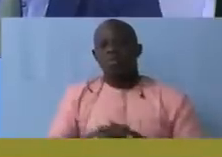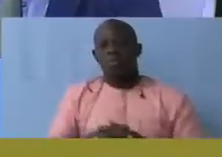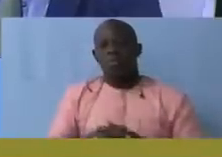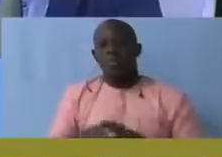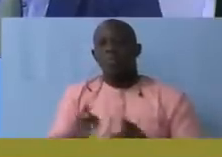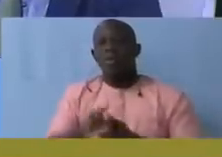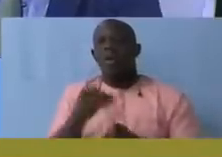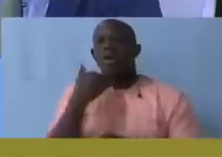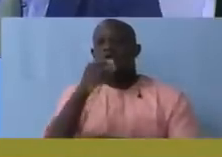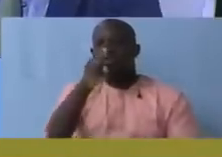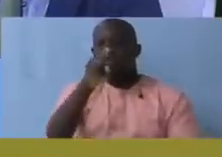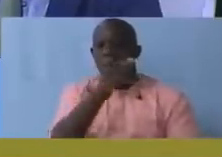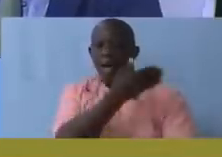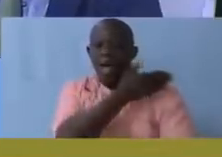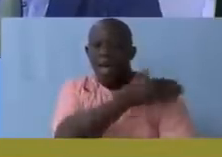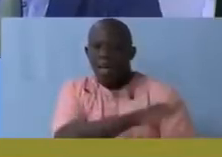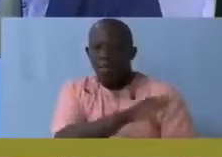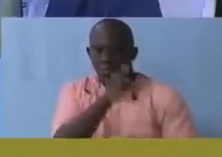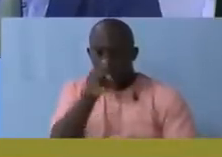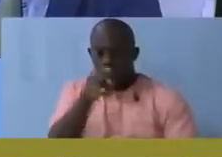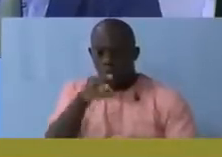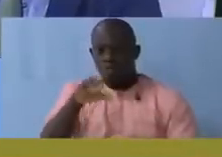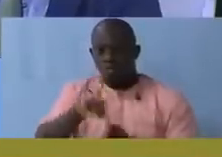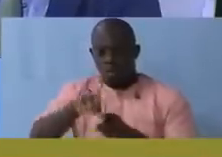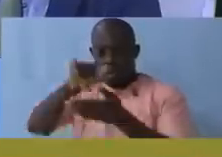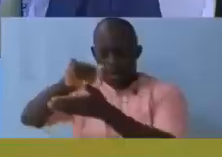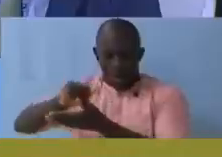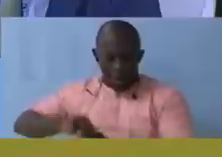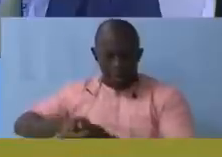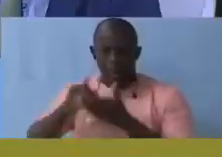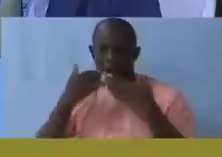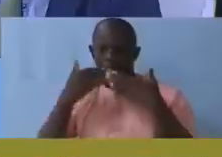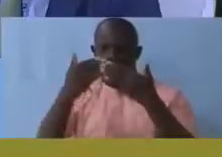Were you allowed to keep the data?